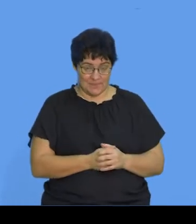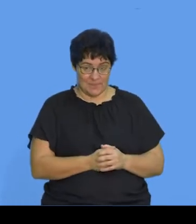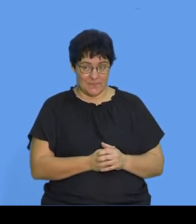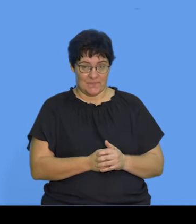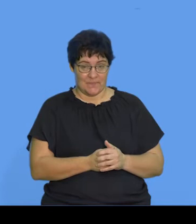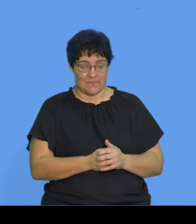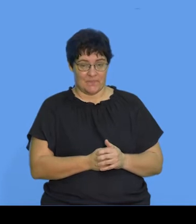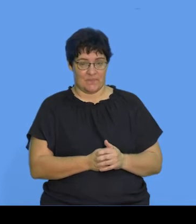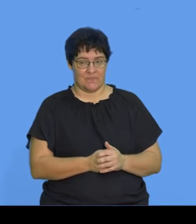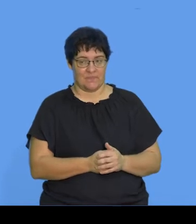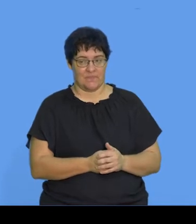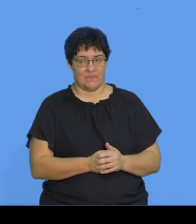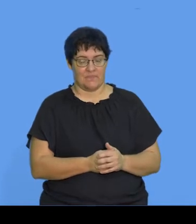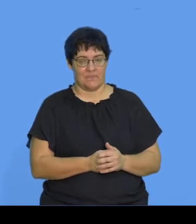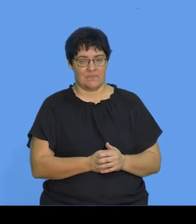bigger.